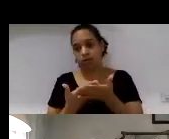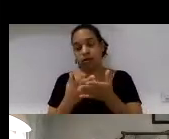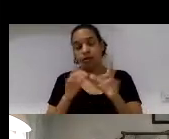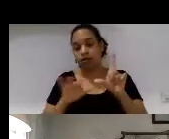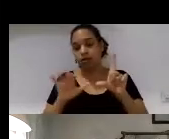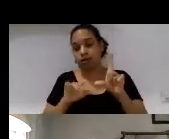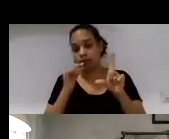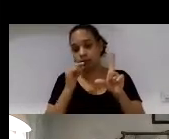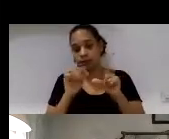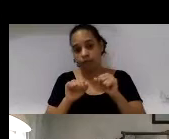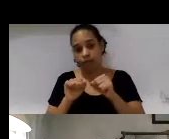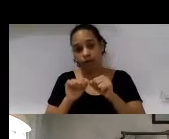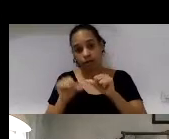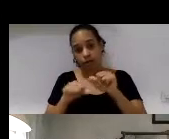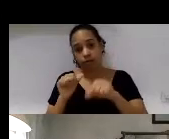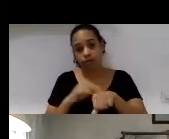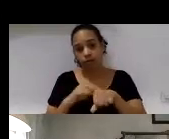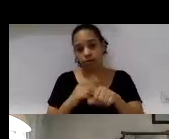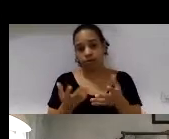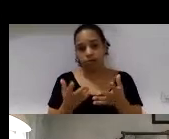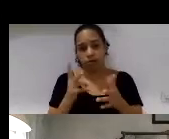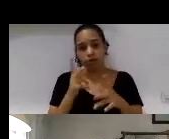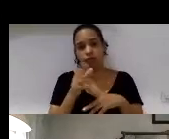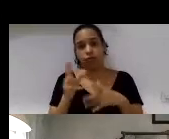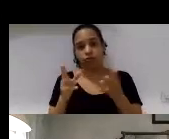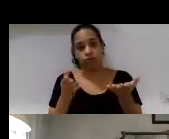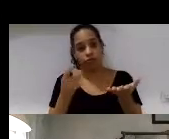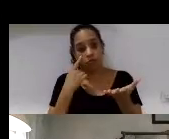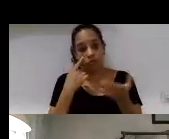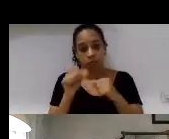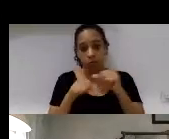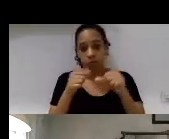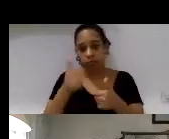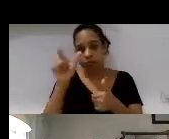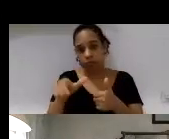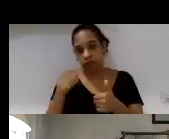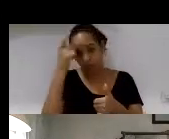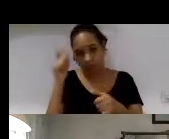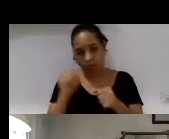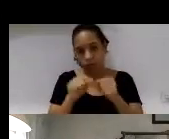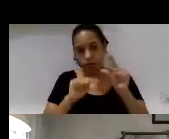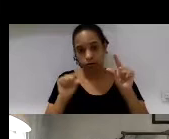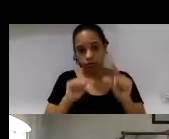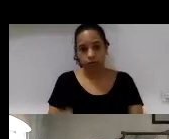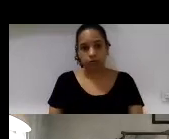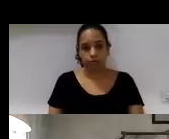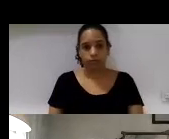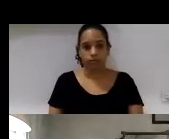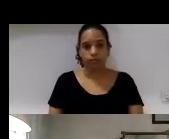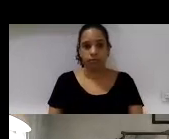be protected from the workers. So the mullahs, who managed to seize central government control by defeating the